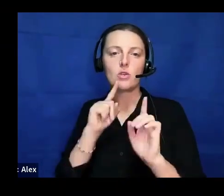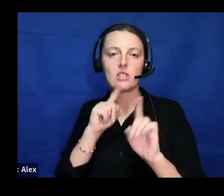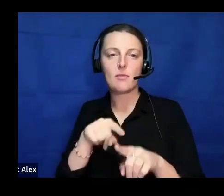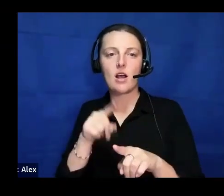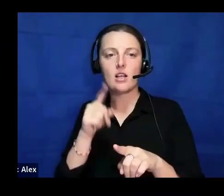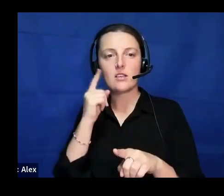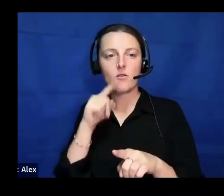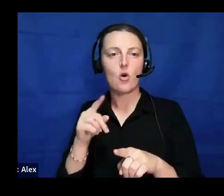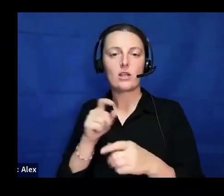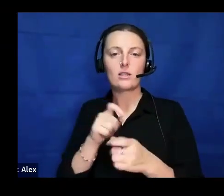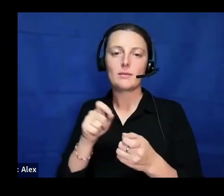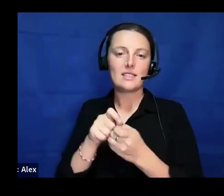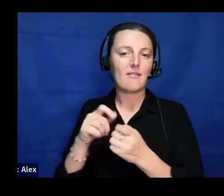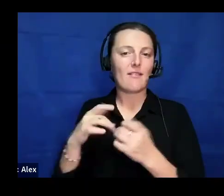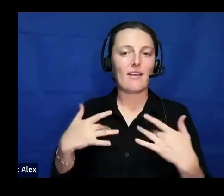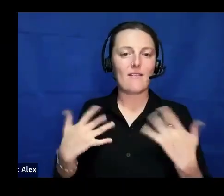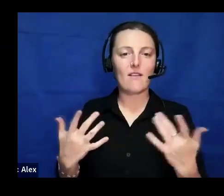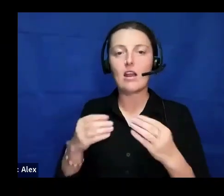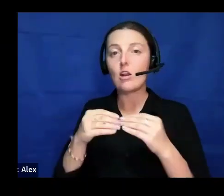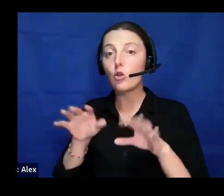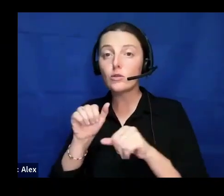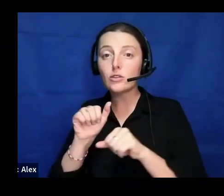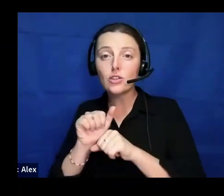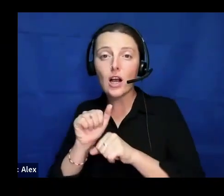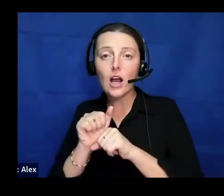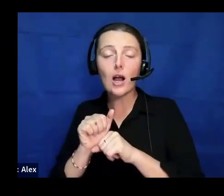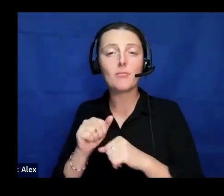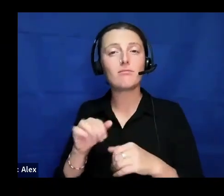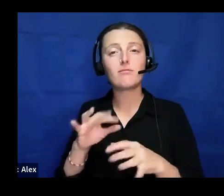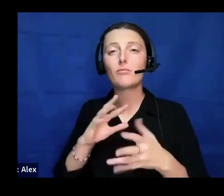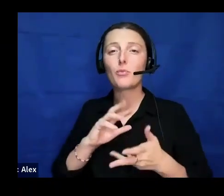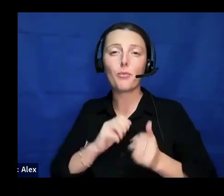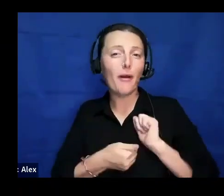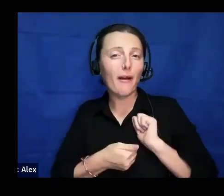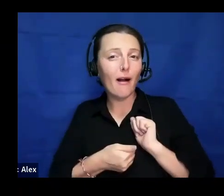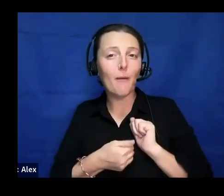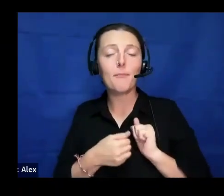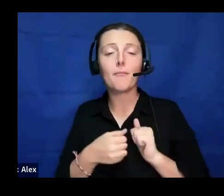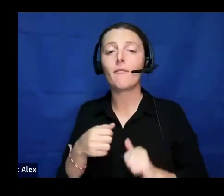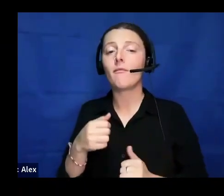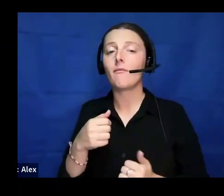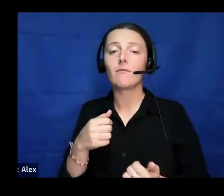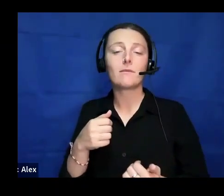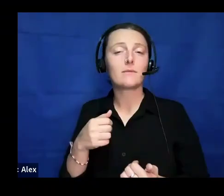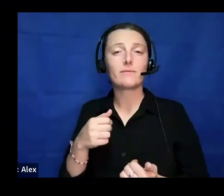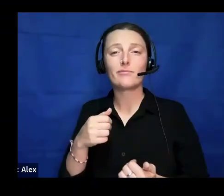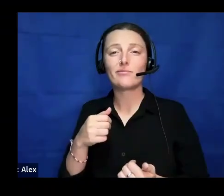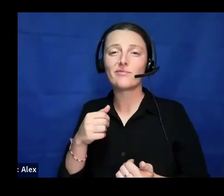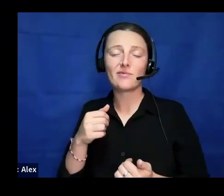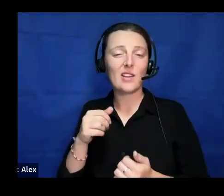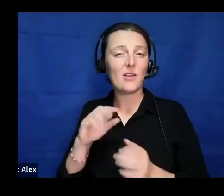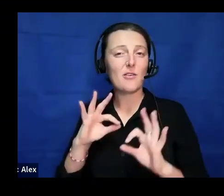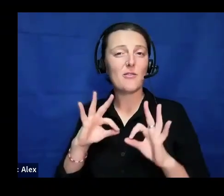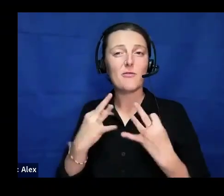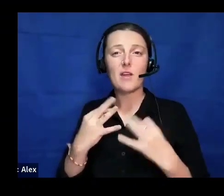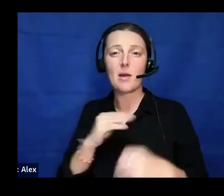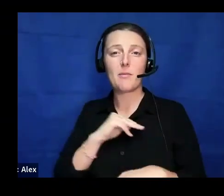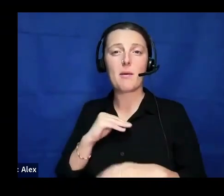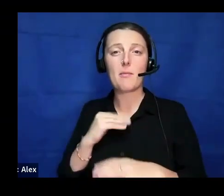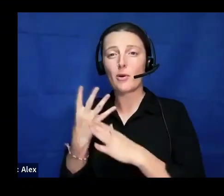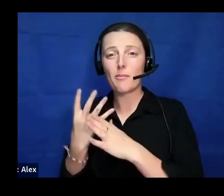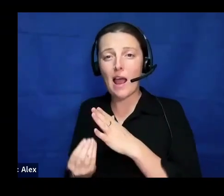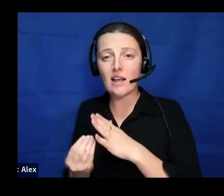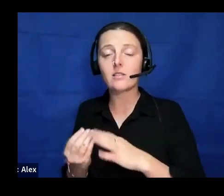through a breakup or perhaps losing a spouse or a family member. And again, these are things that are very common for many older adults